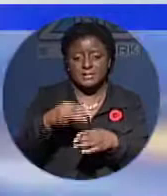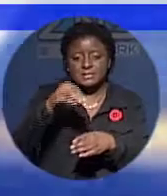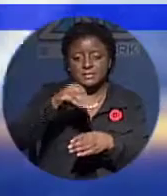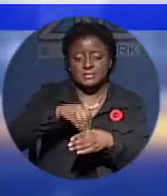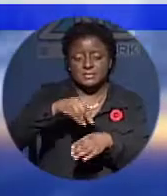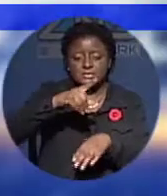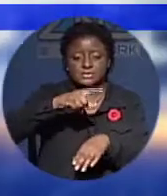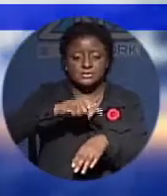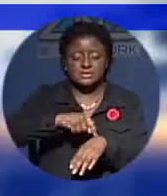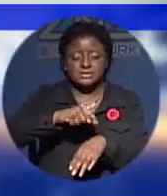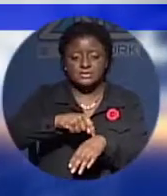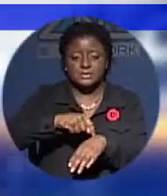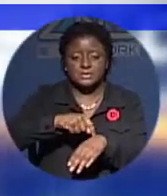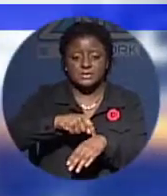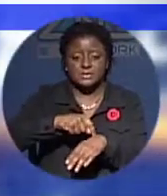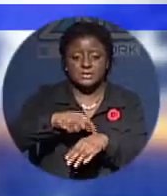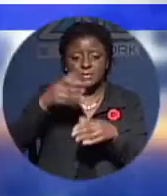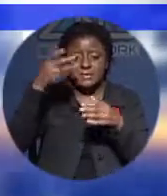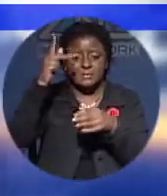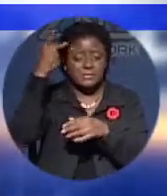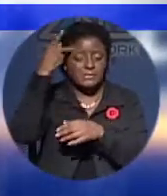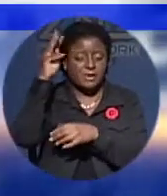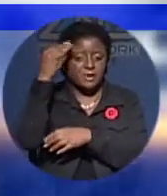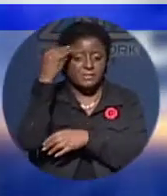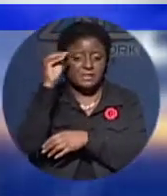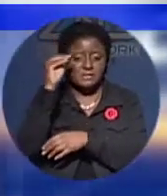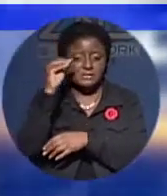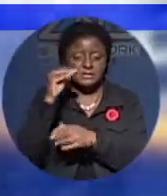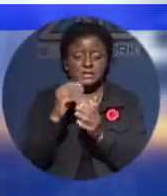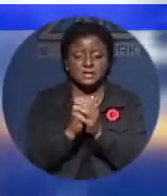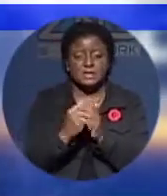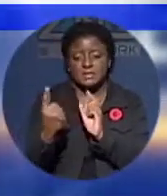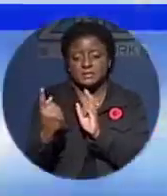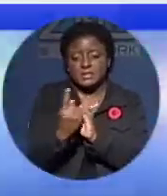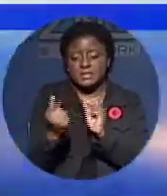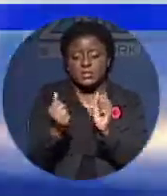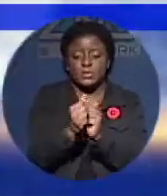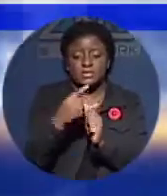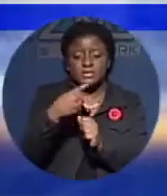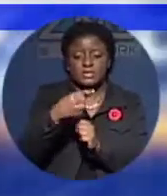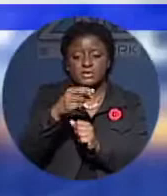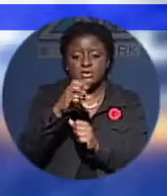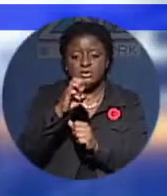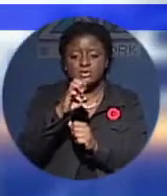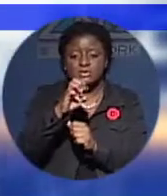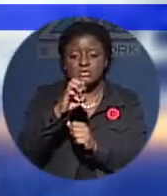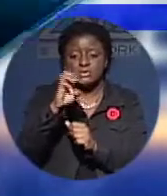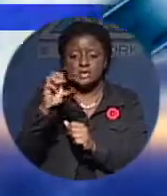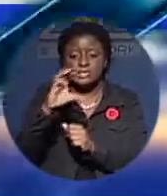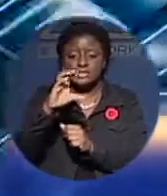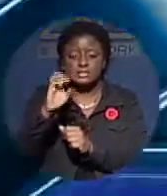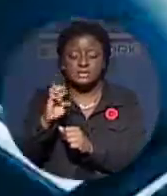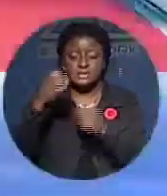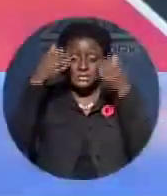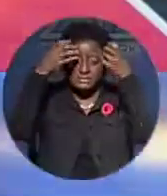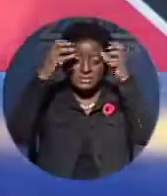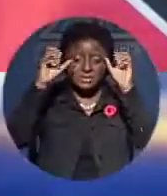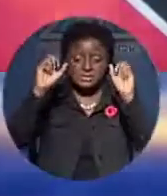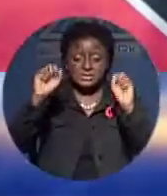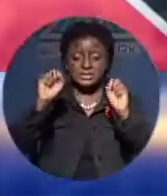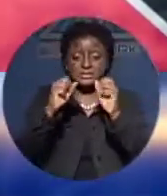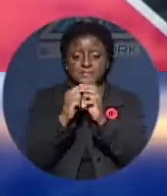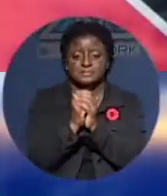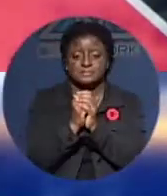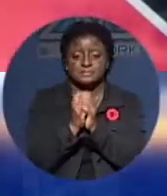Greece. Papademos was one of several political leaders meeting with Greece's president with the goal of forming a new national unity government. In